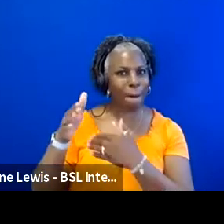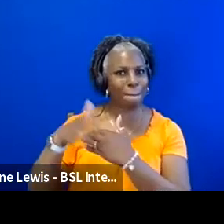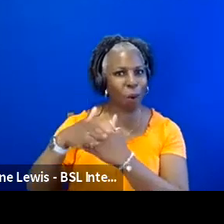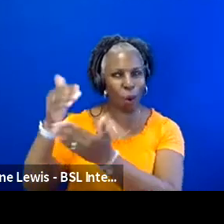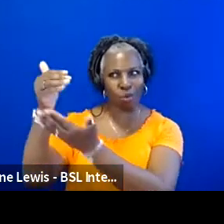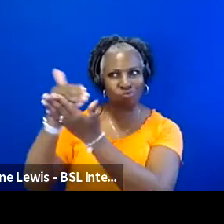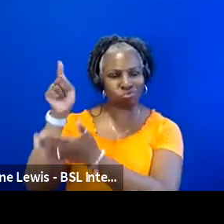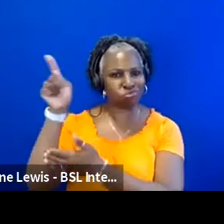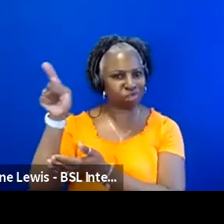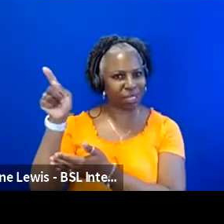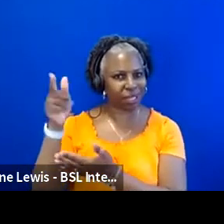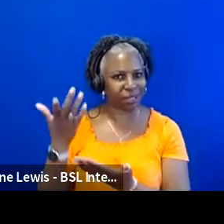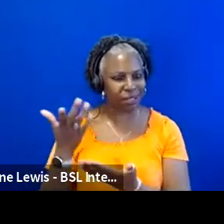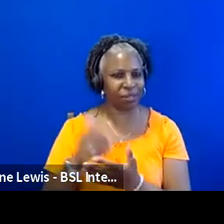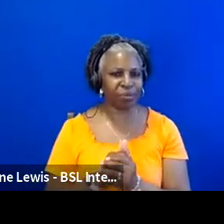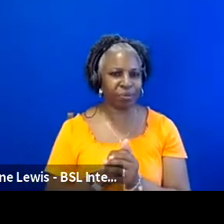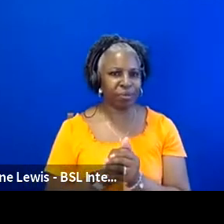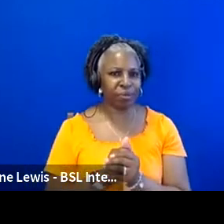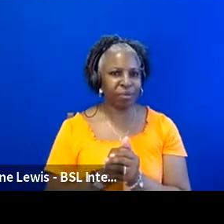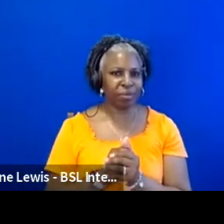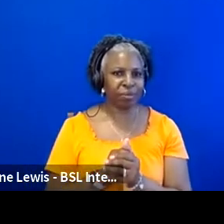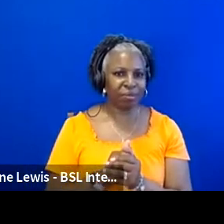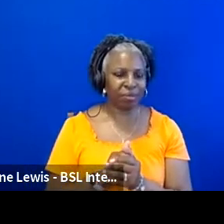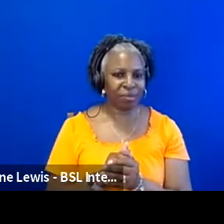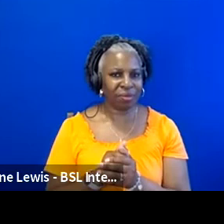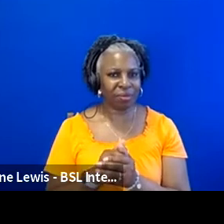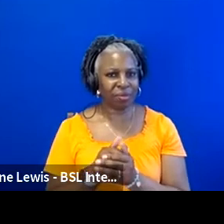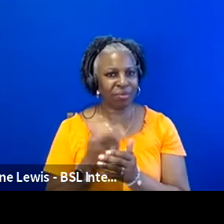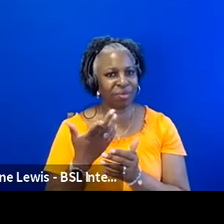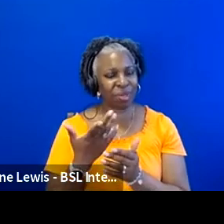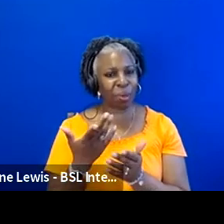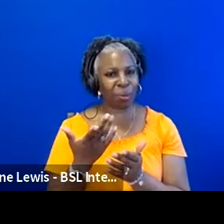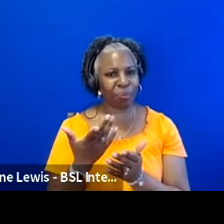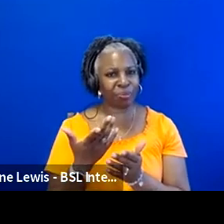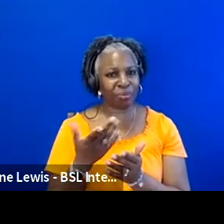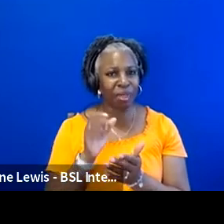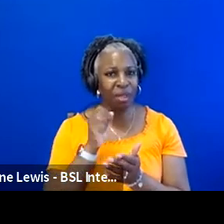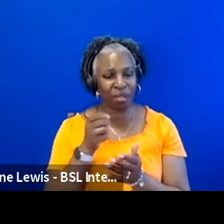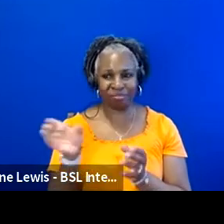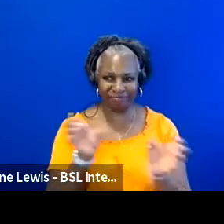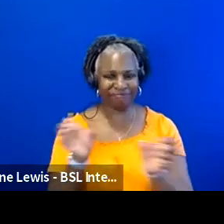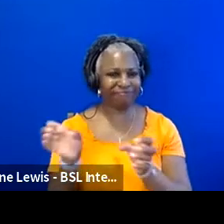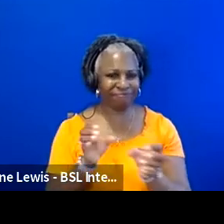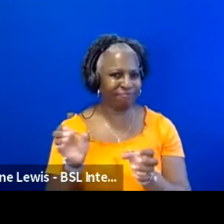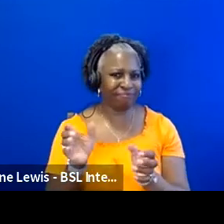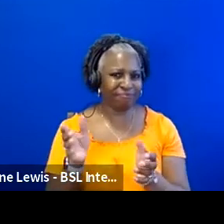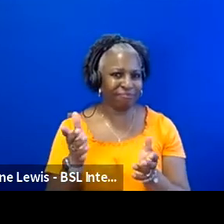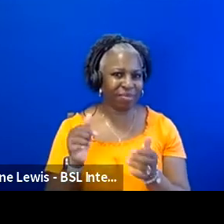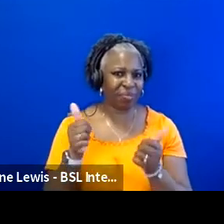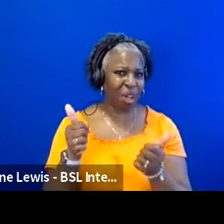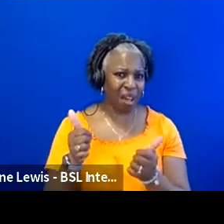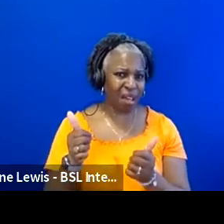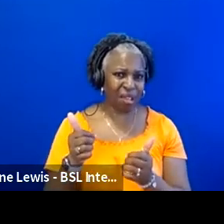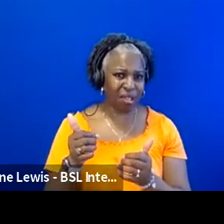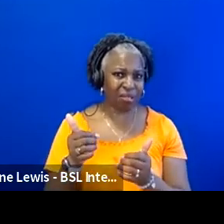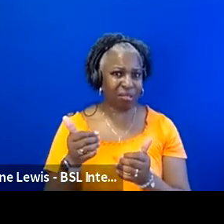hires or they might open up their pool of candidates when hiring, but it's not enough. More needs to be